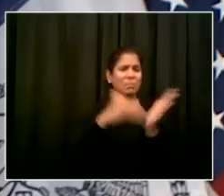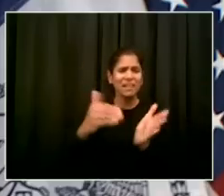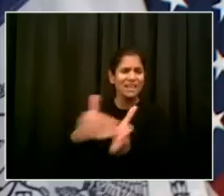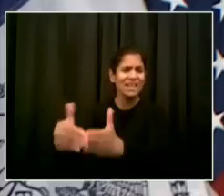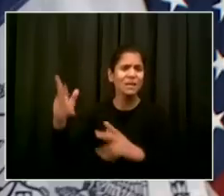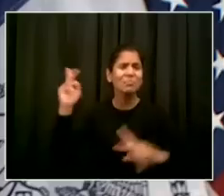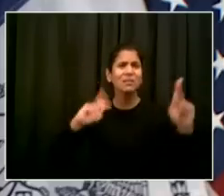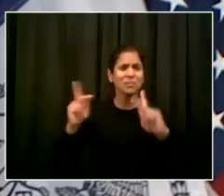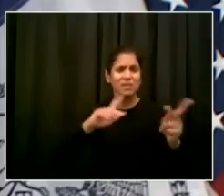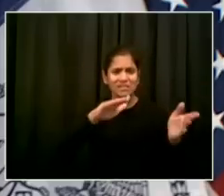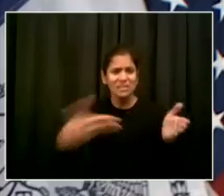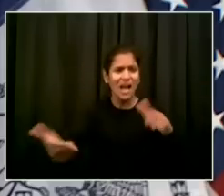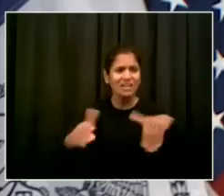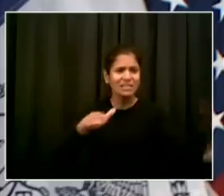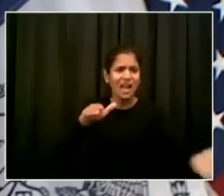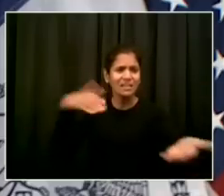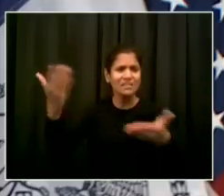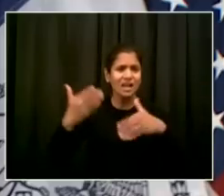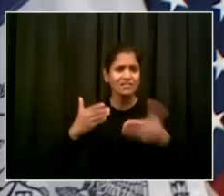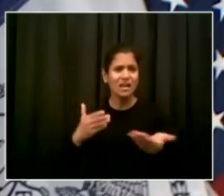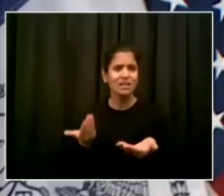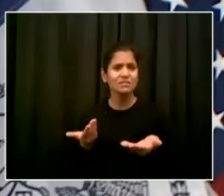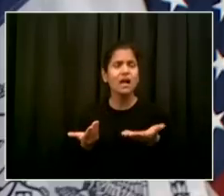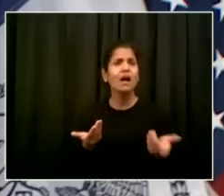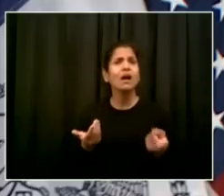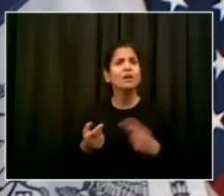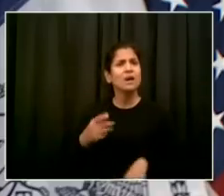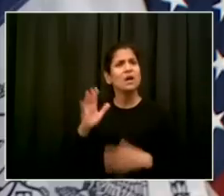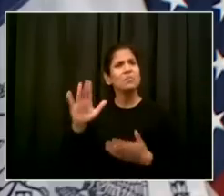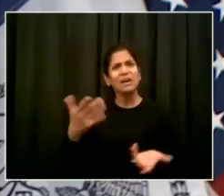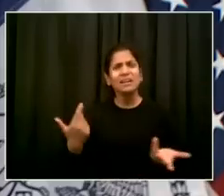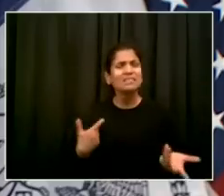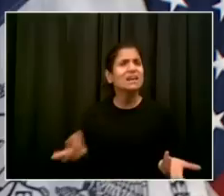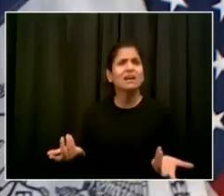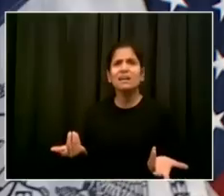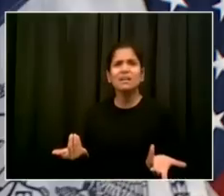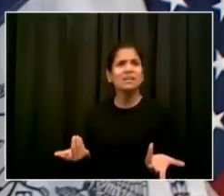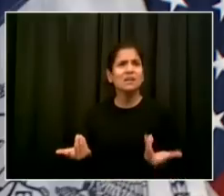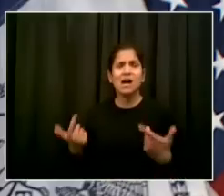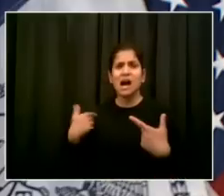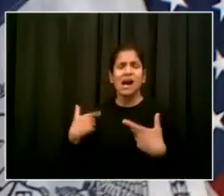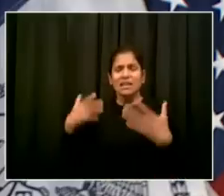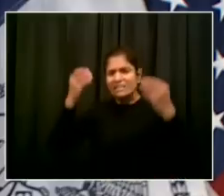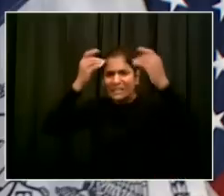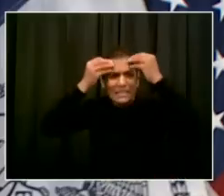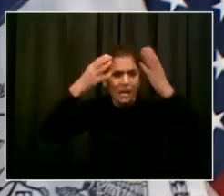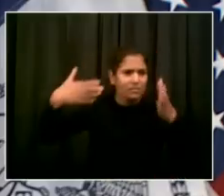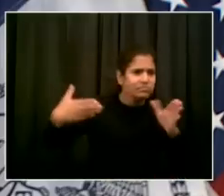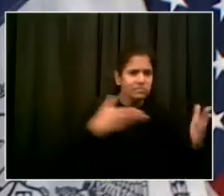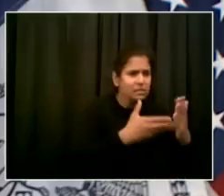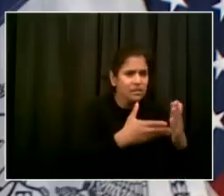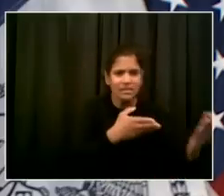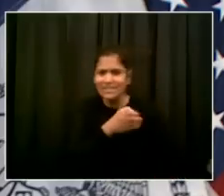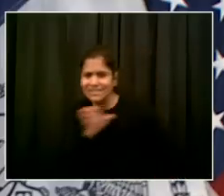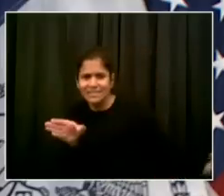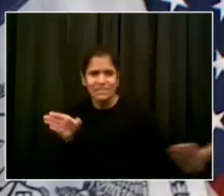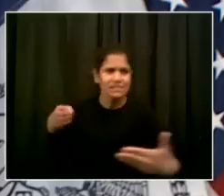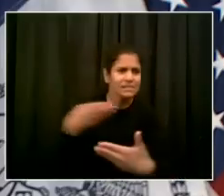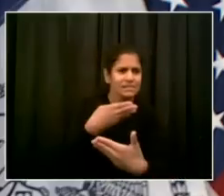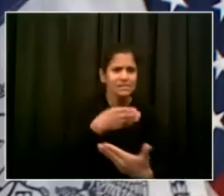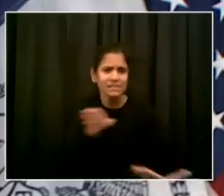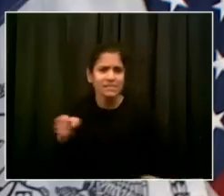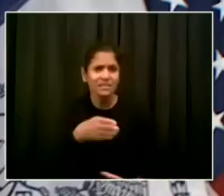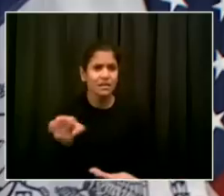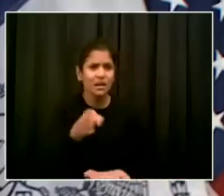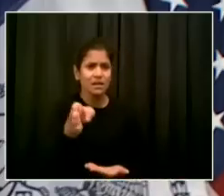evenly to all communities with respect, with understanding. There's been dialogue for weeks and weeks with community leaders, engaging them,